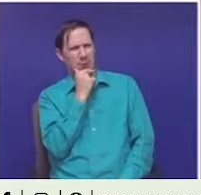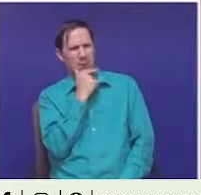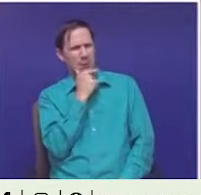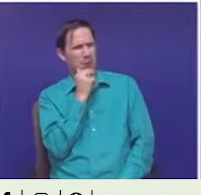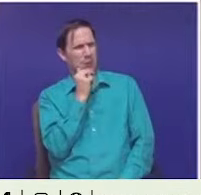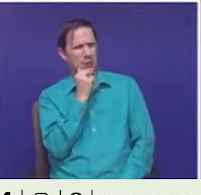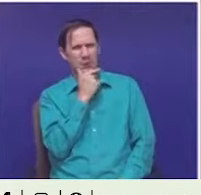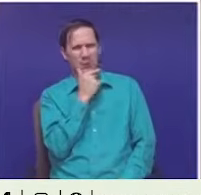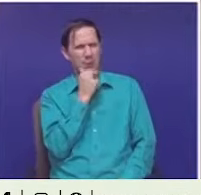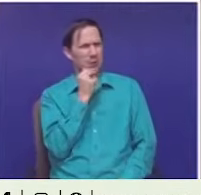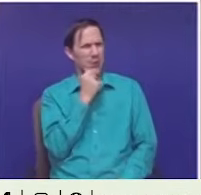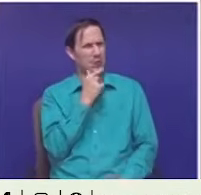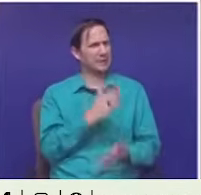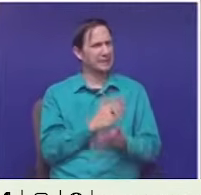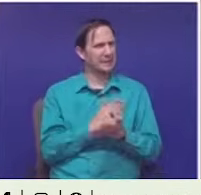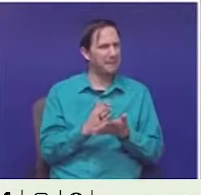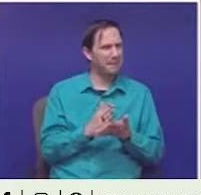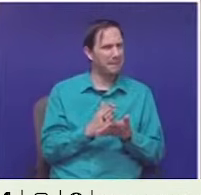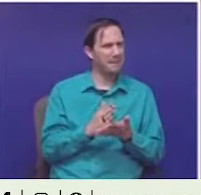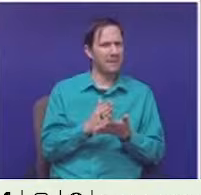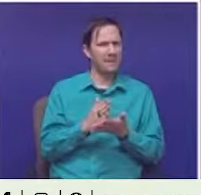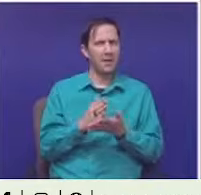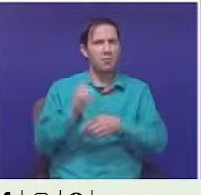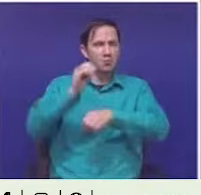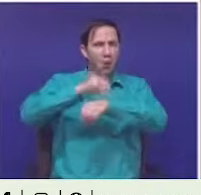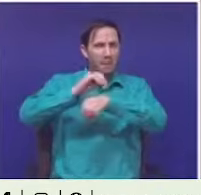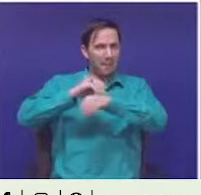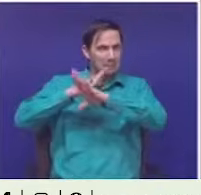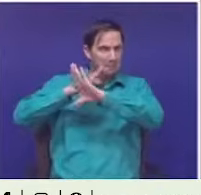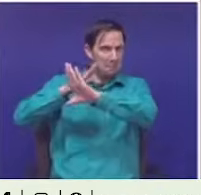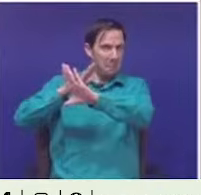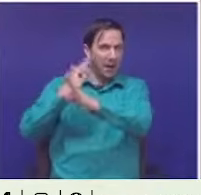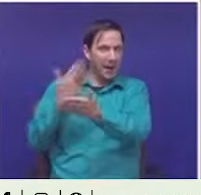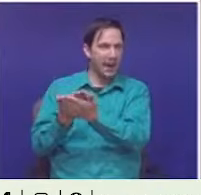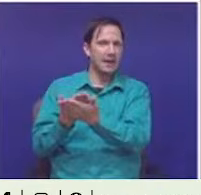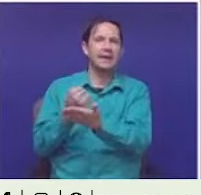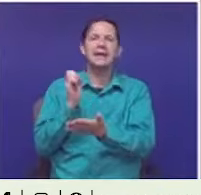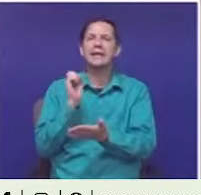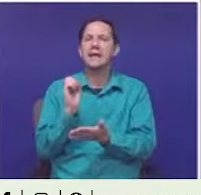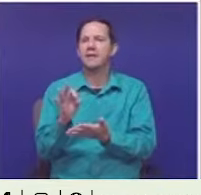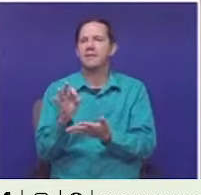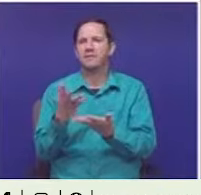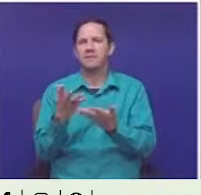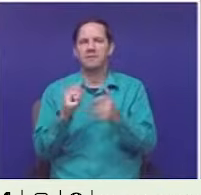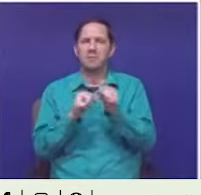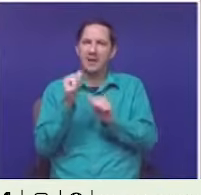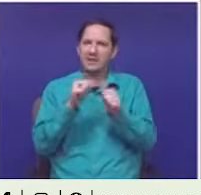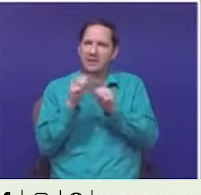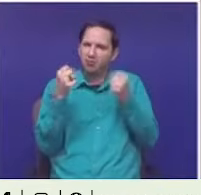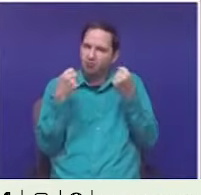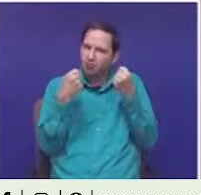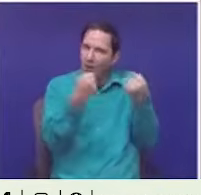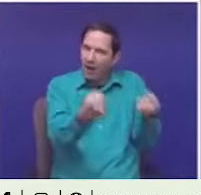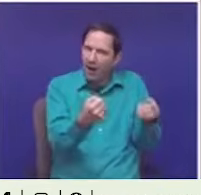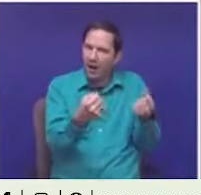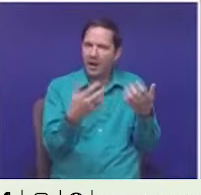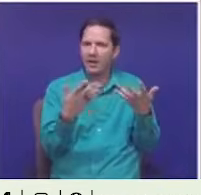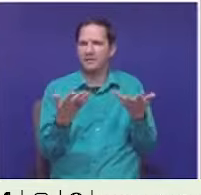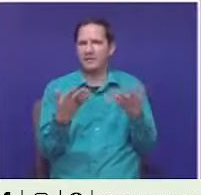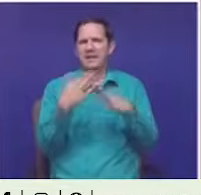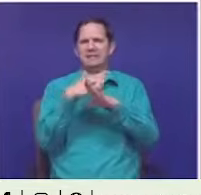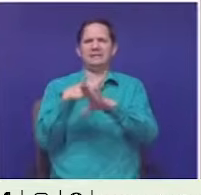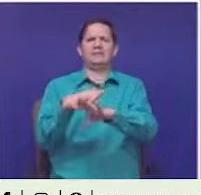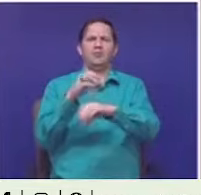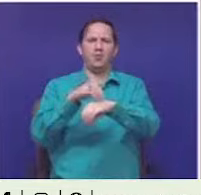and can be avoided if, for instance, there's better driving on the road, and also we avoid